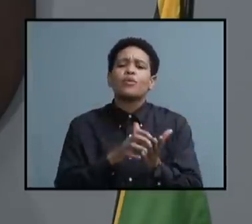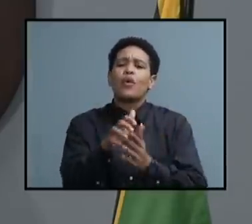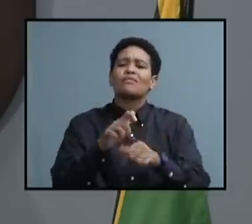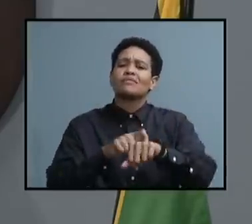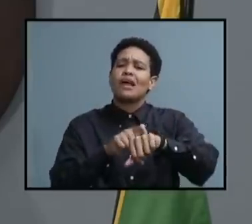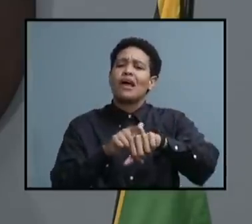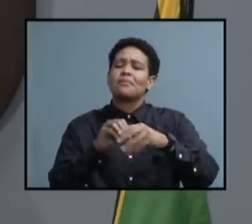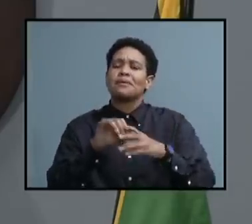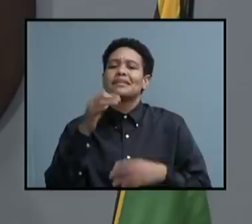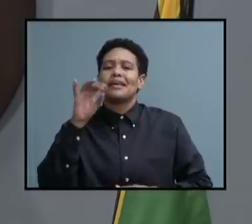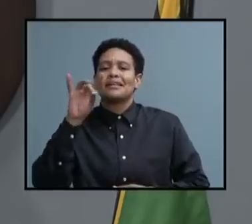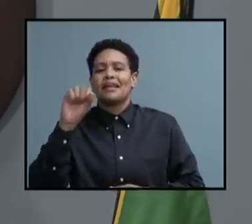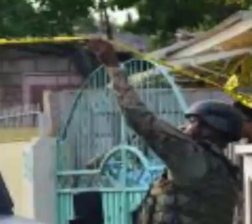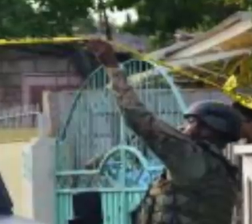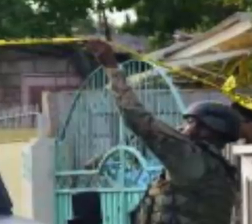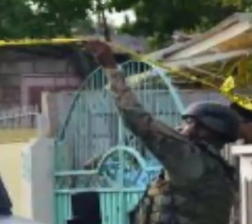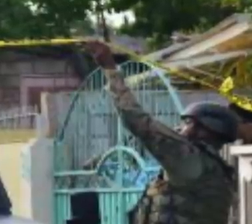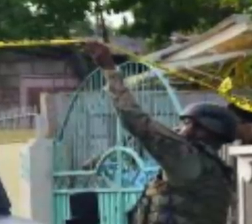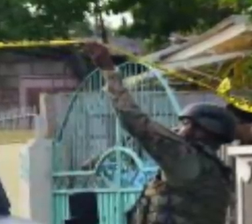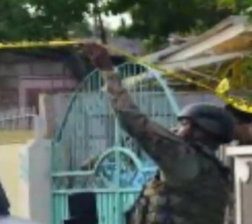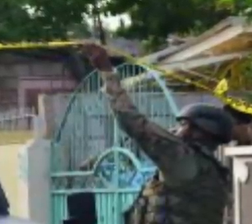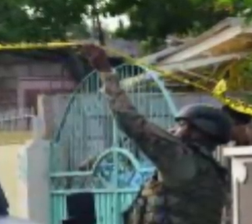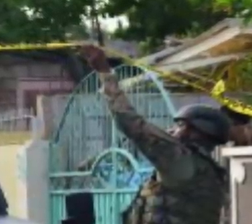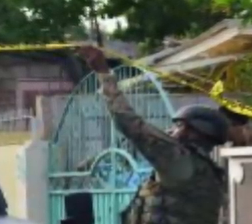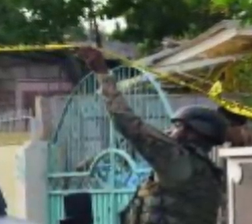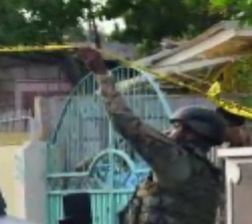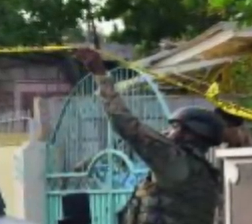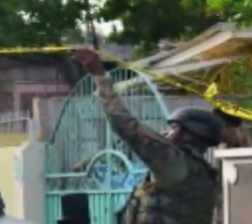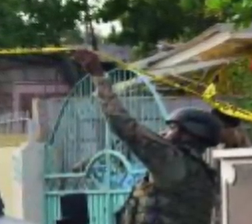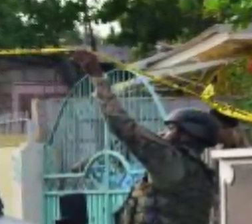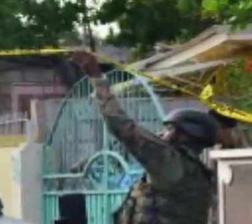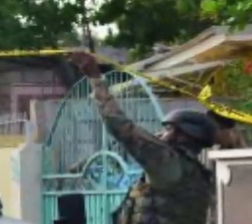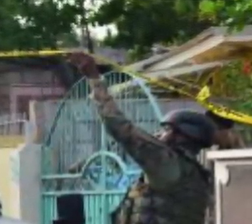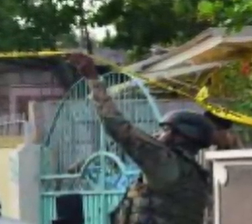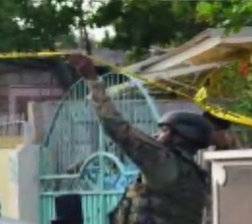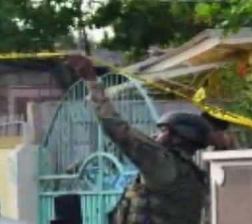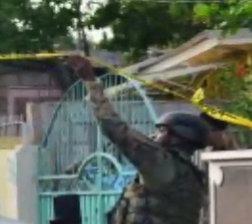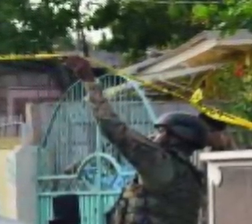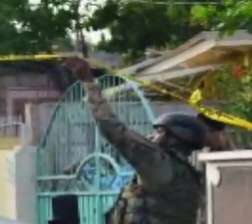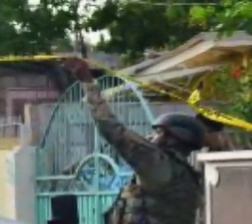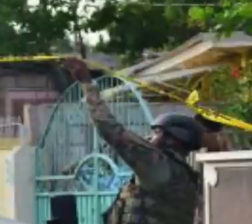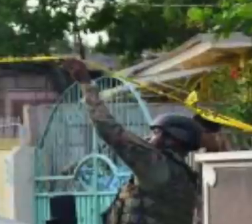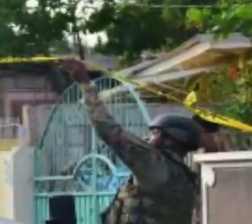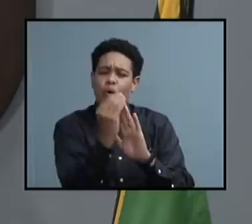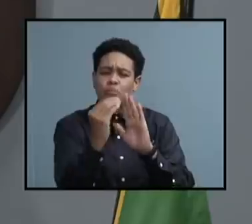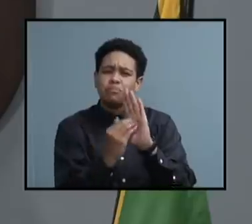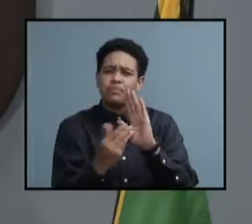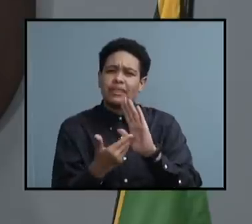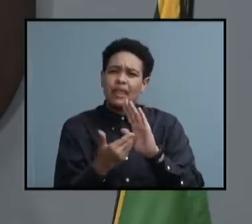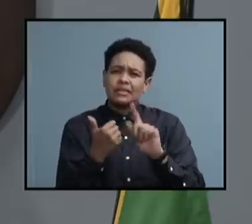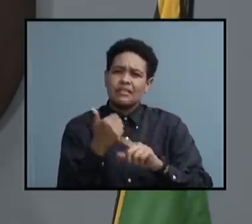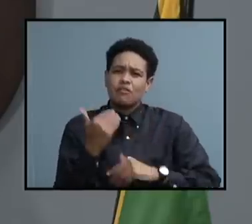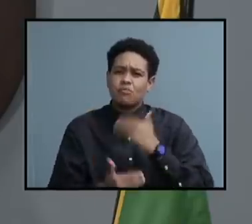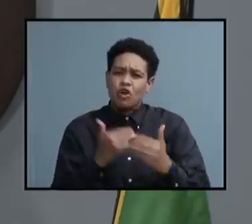the 80s and the 90s and the early 2000s in trying to establish in law and in